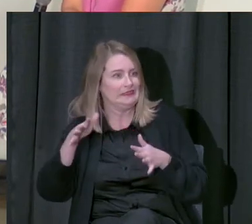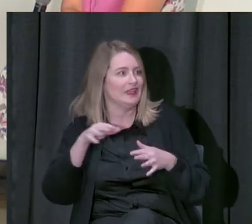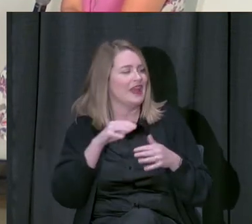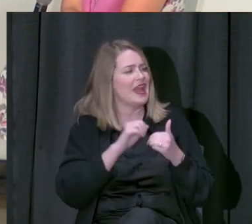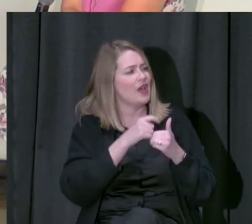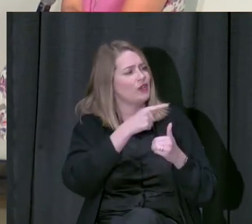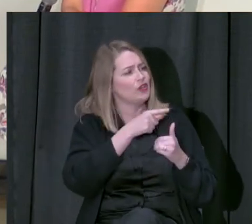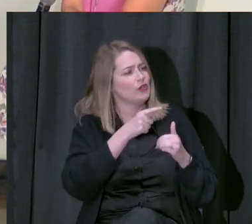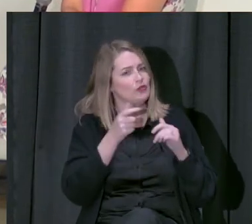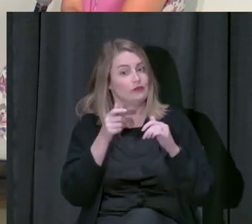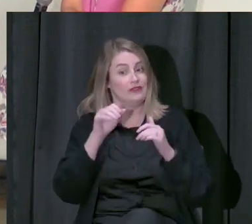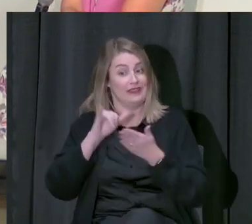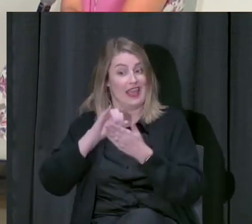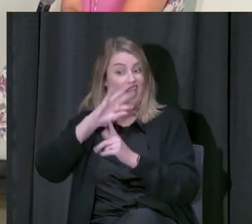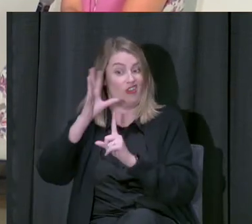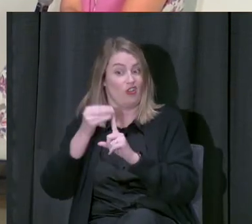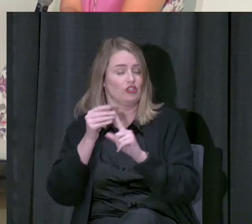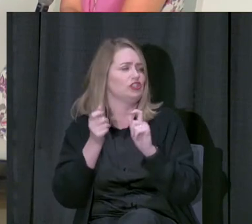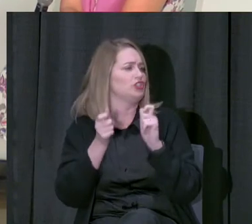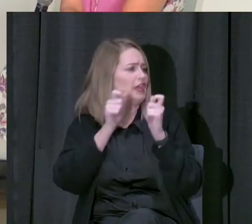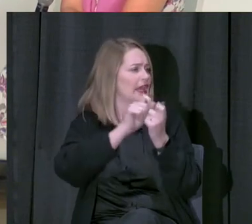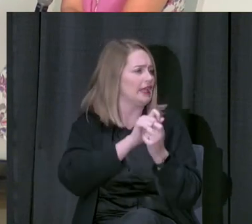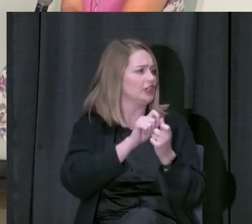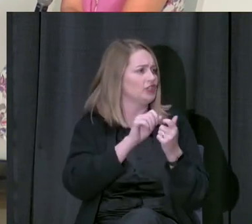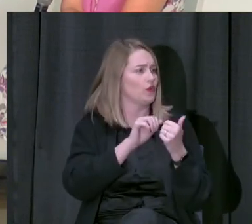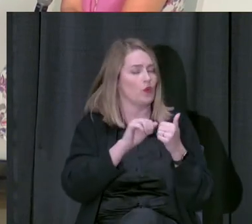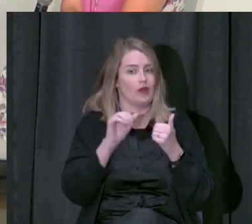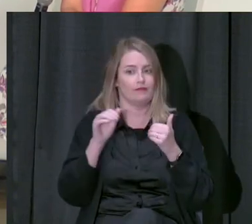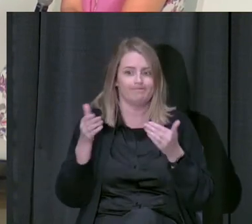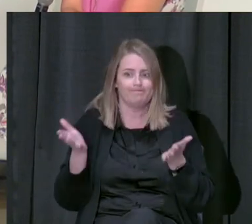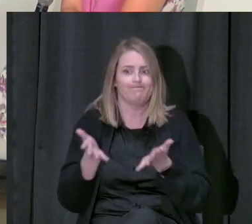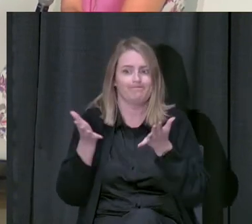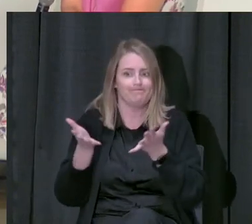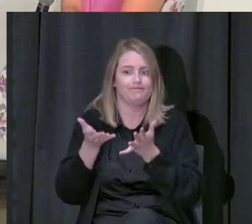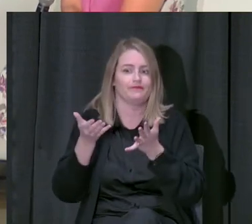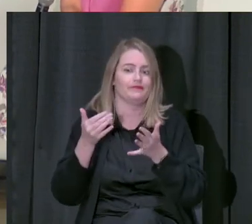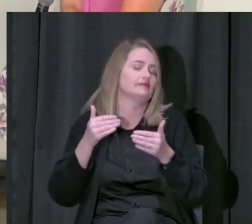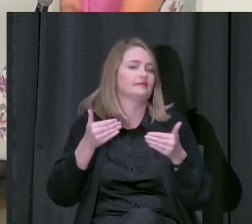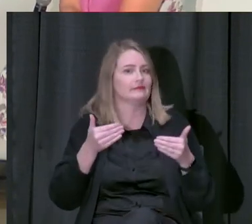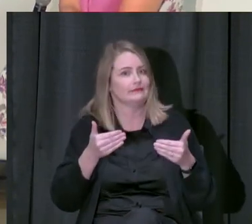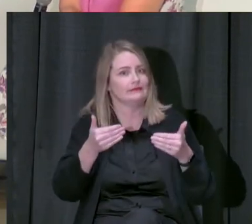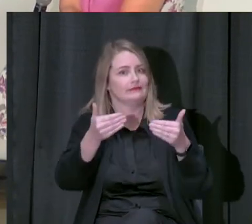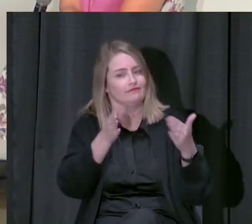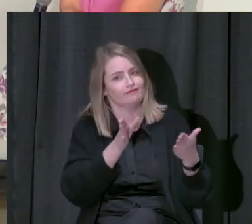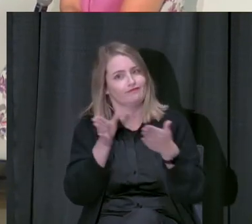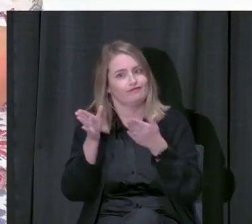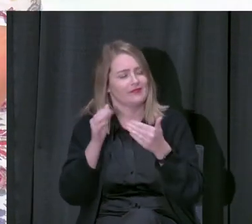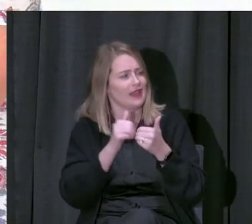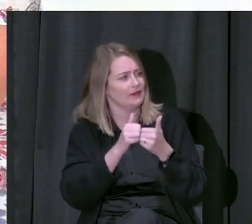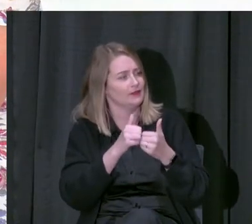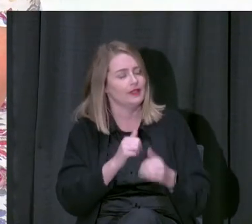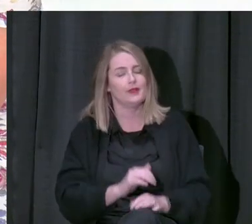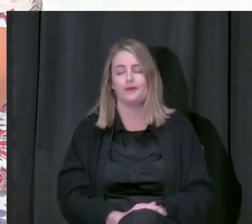changing that culture or driving that forward to different people internally?